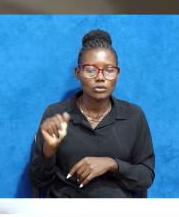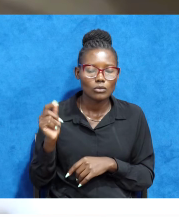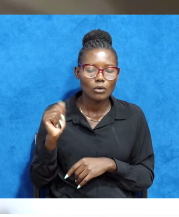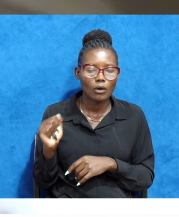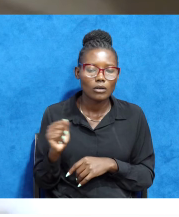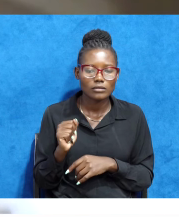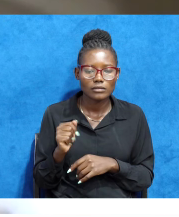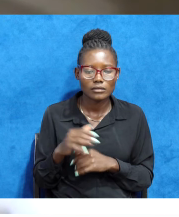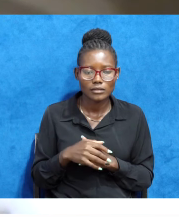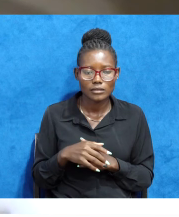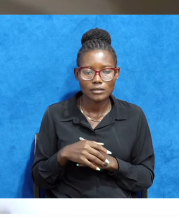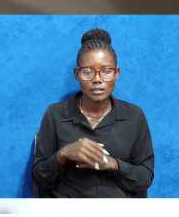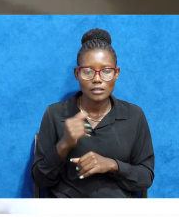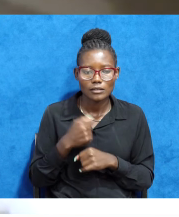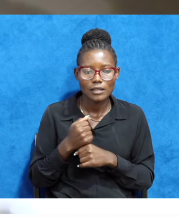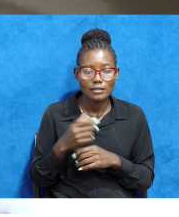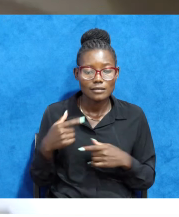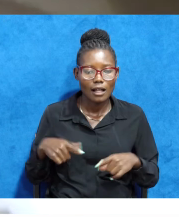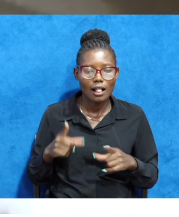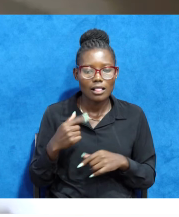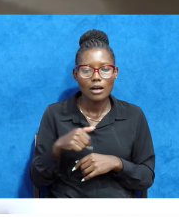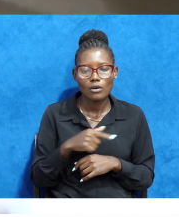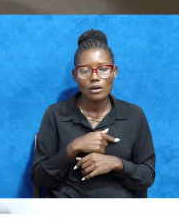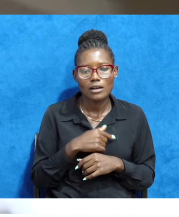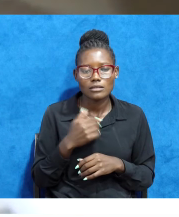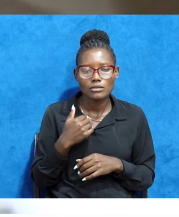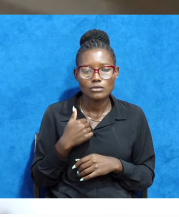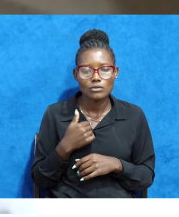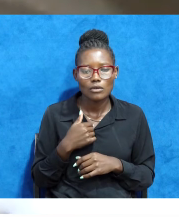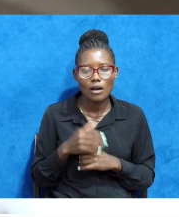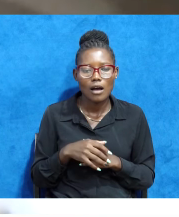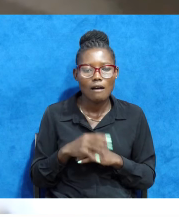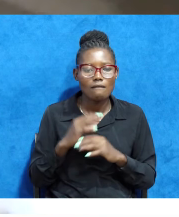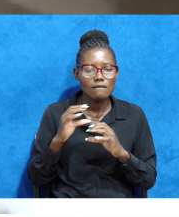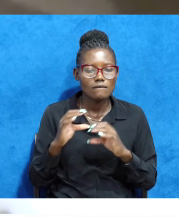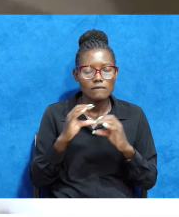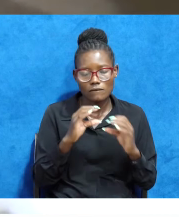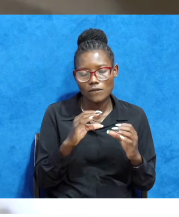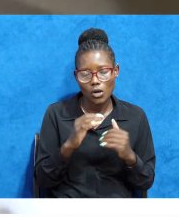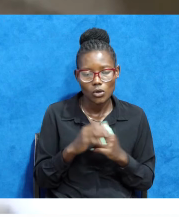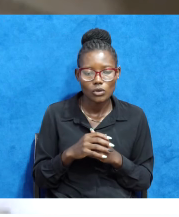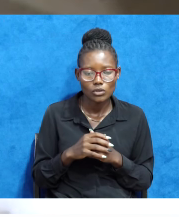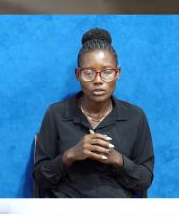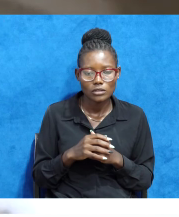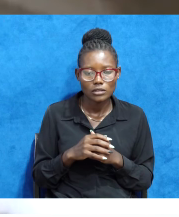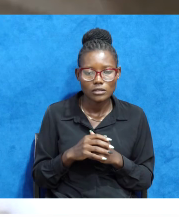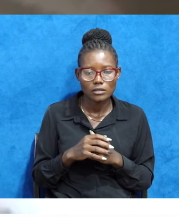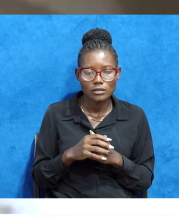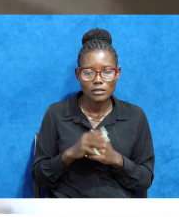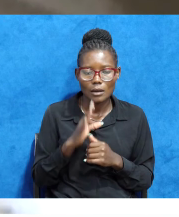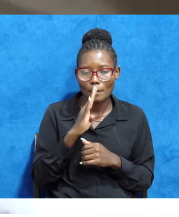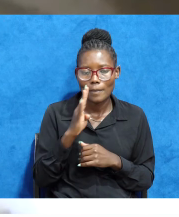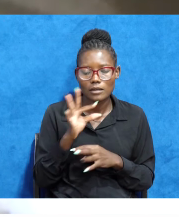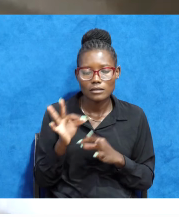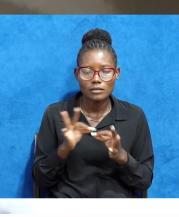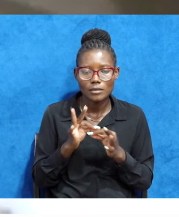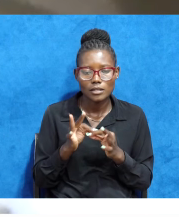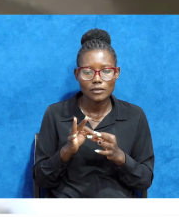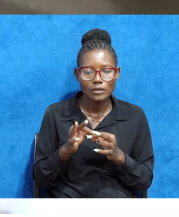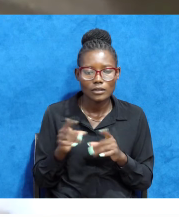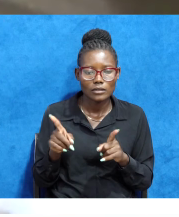top speed, those kinds of things, other than just saying, hey, let's go in and hit sprints, let's go hit